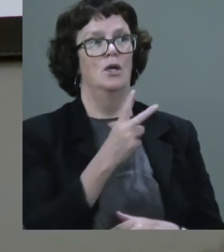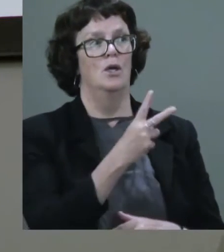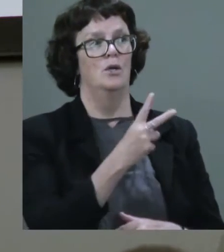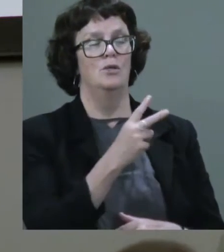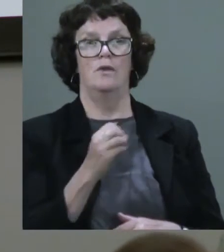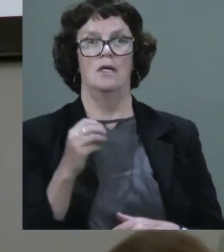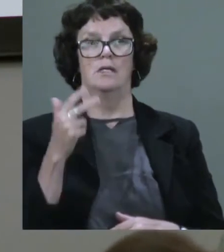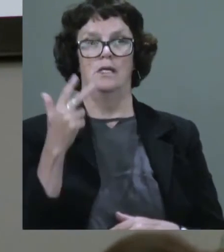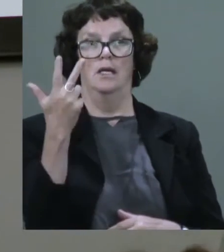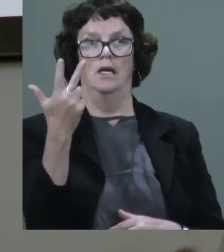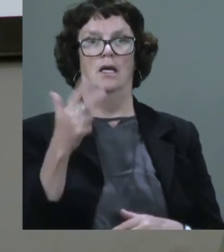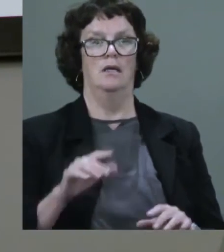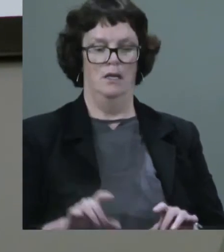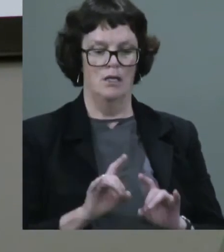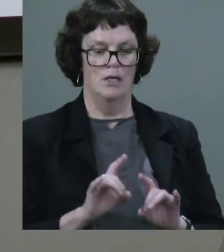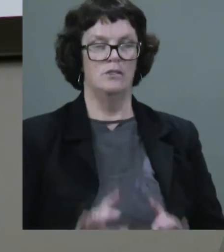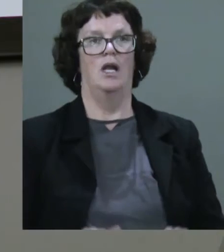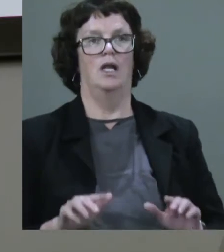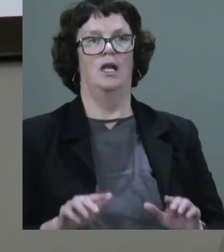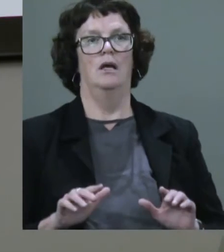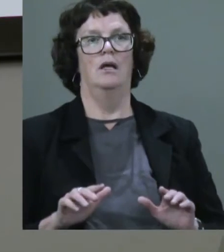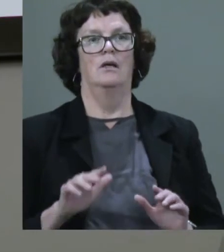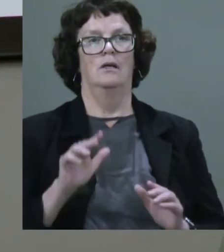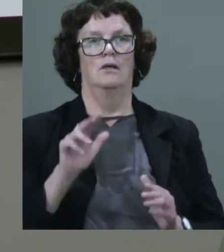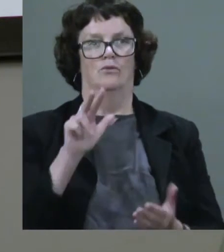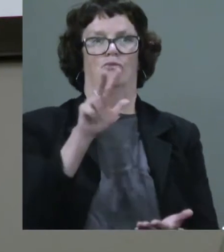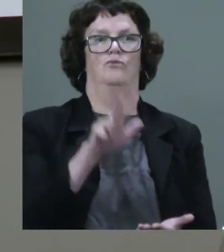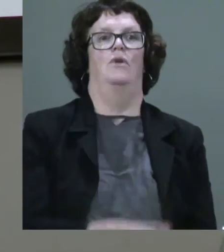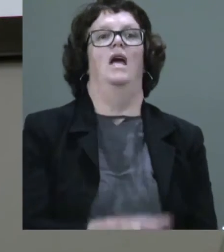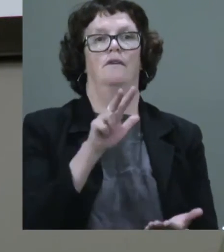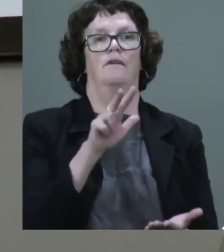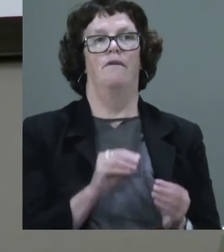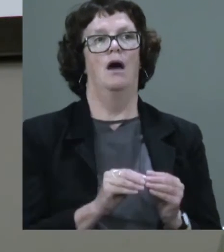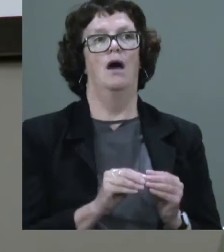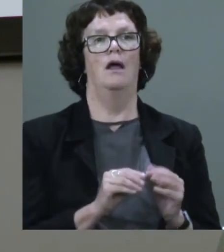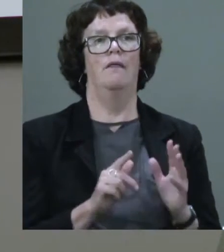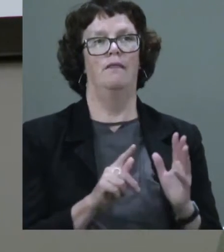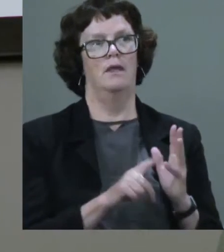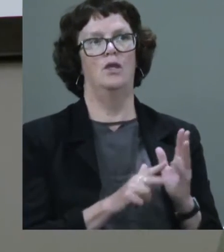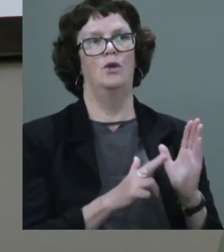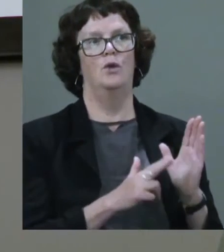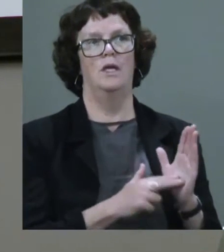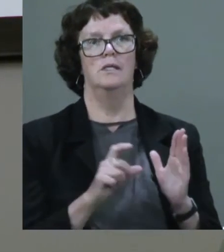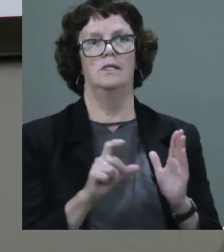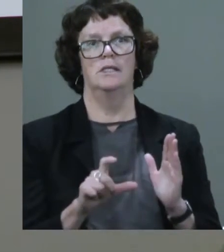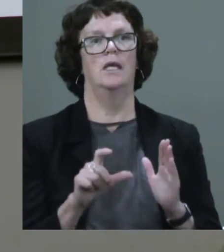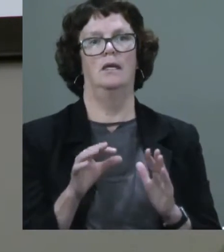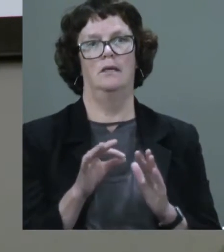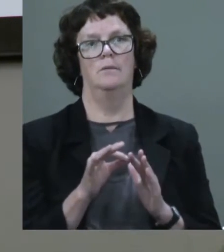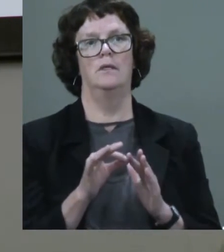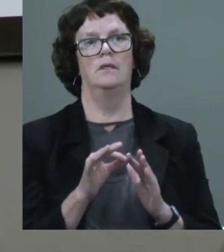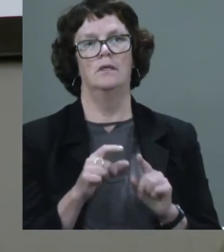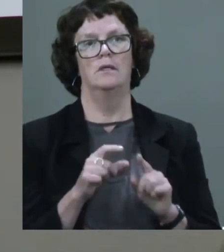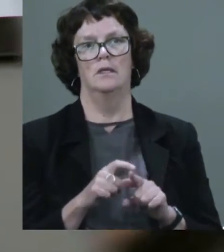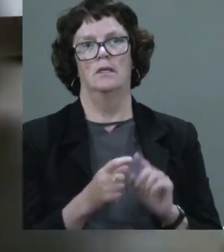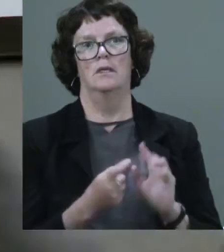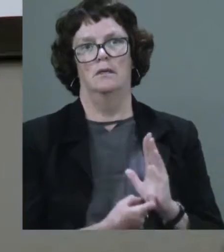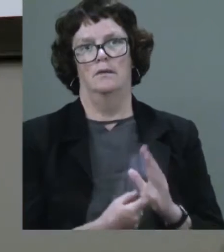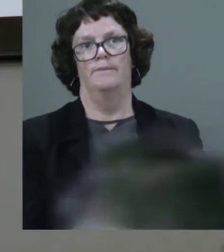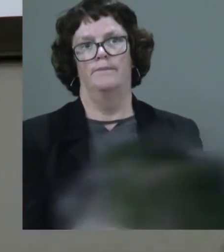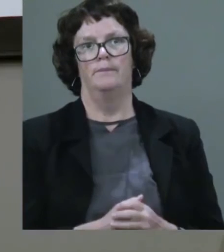2008, Australia ratified and endorsed the United Nations, the Convention on Rights of People with